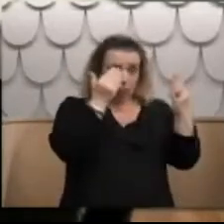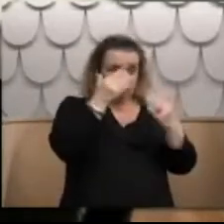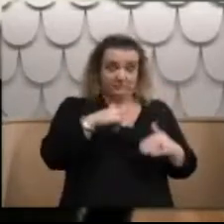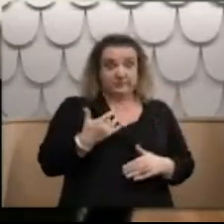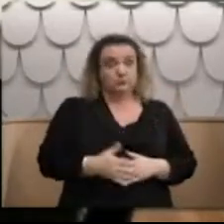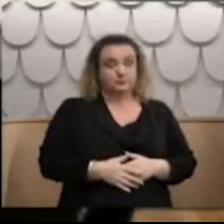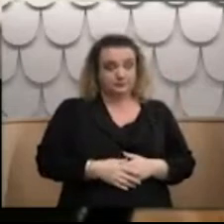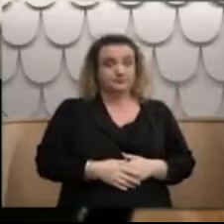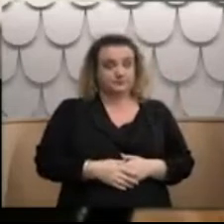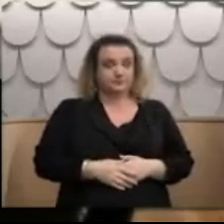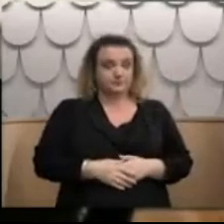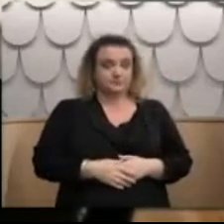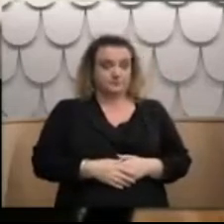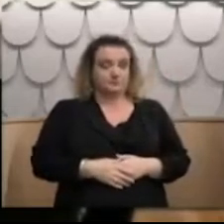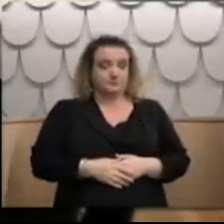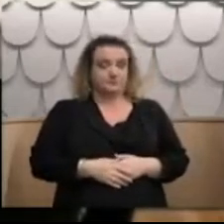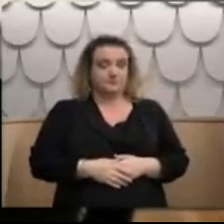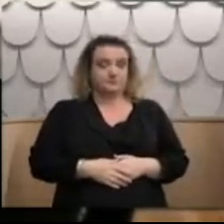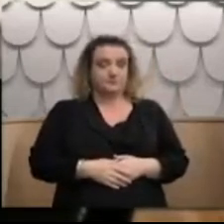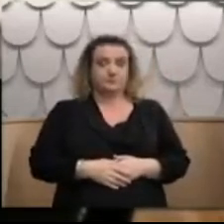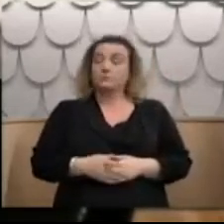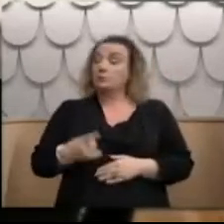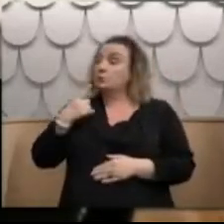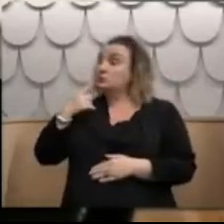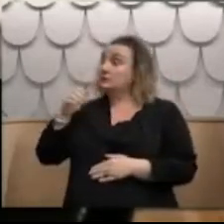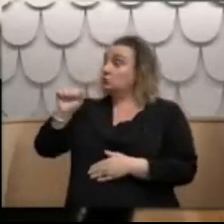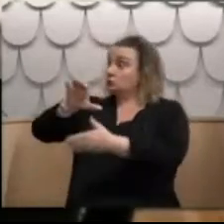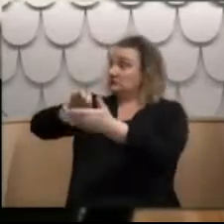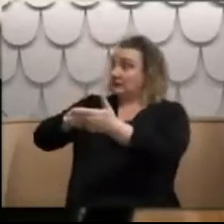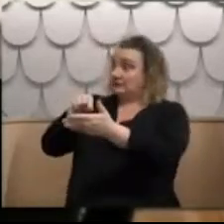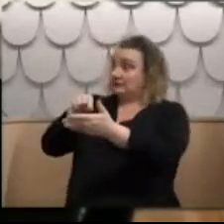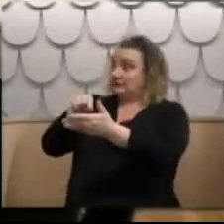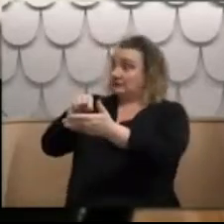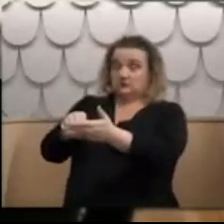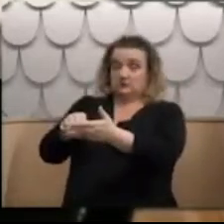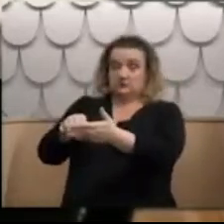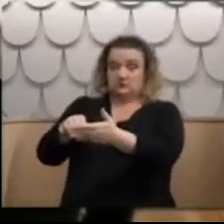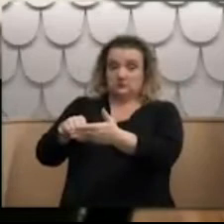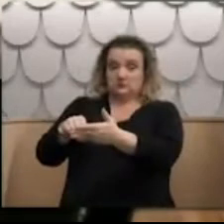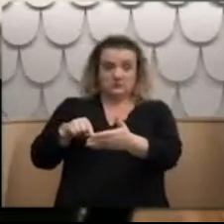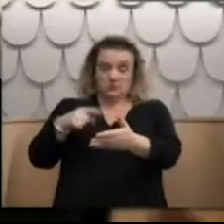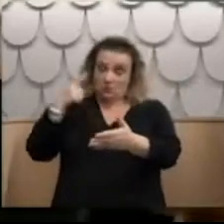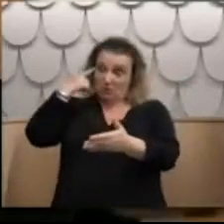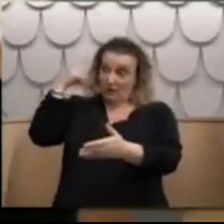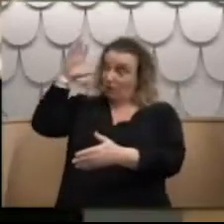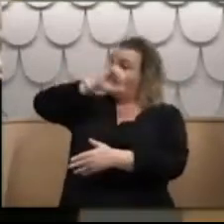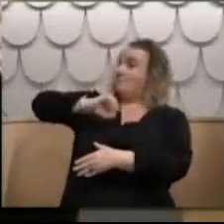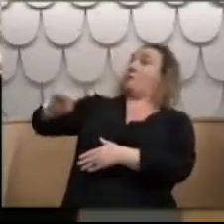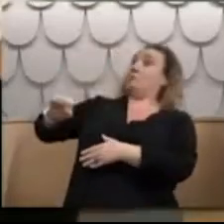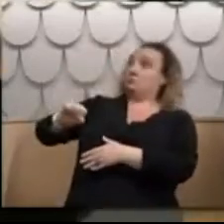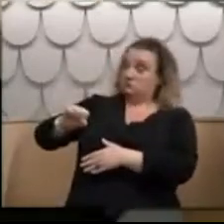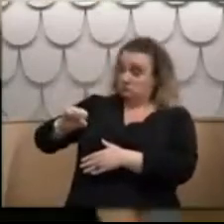Just. And you say in your statement you could have even passed out. Is that right?